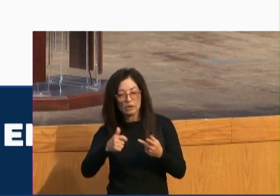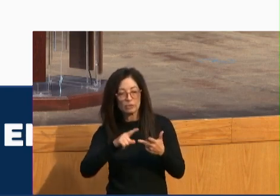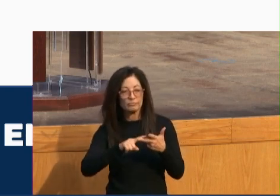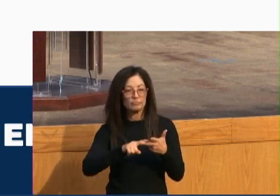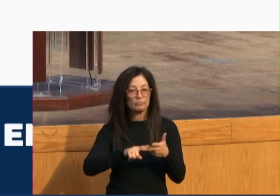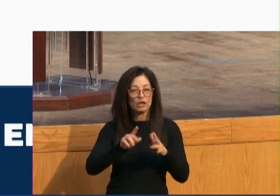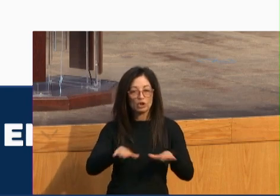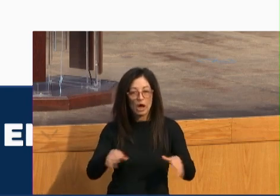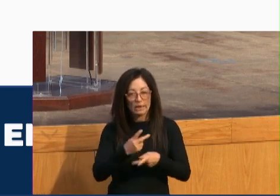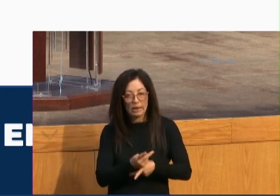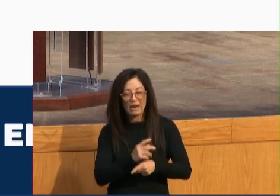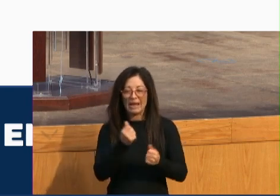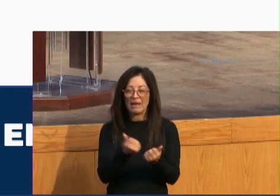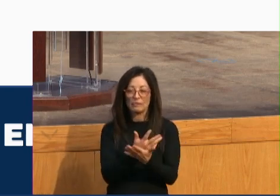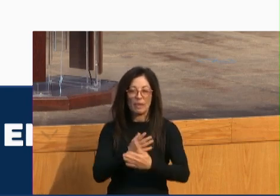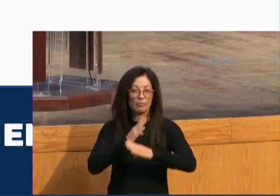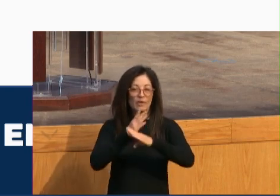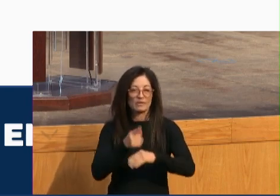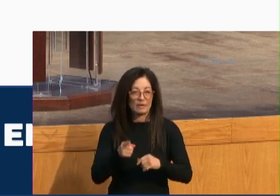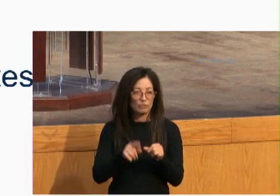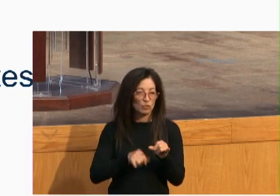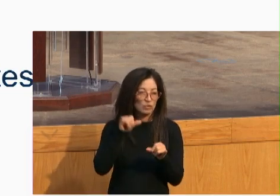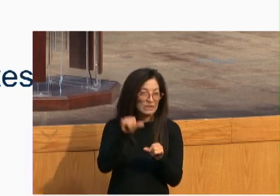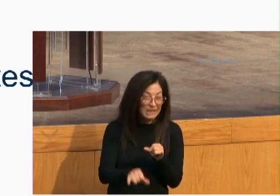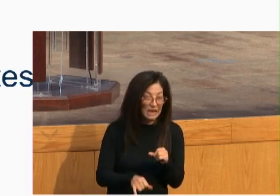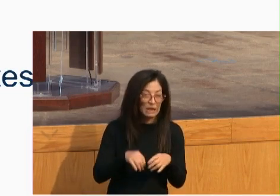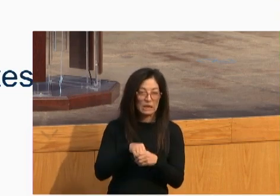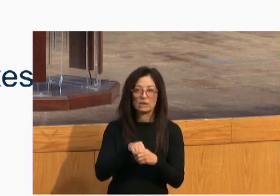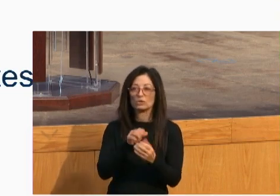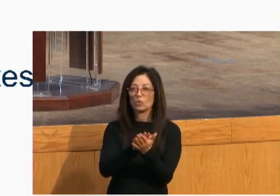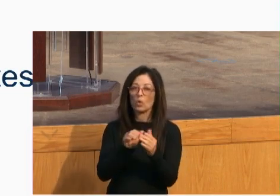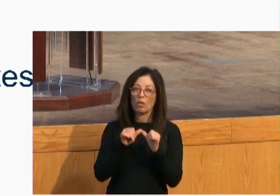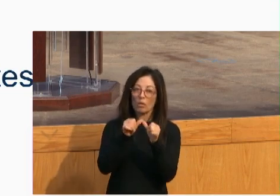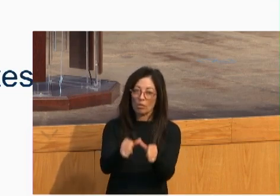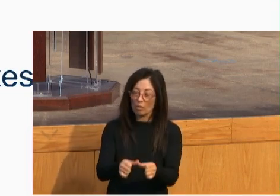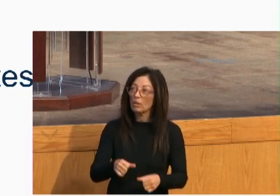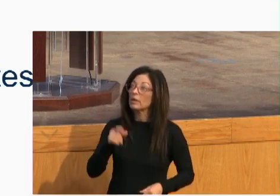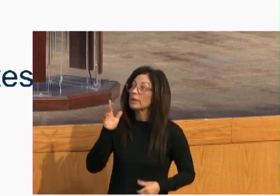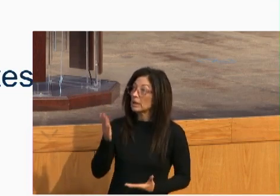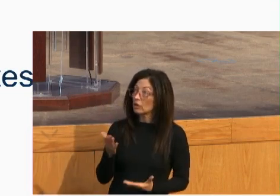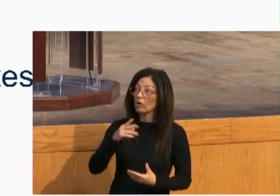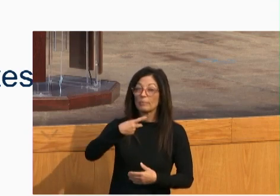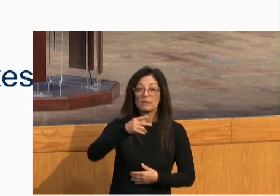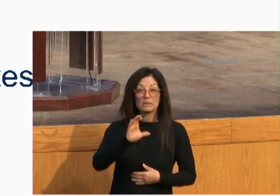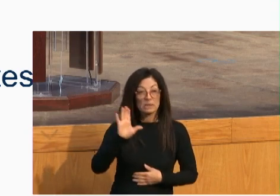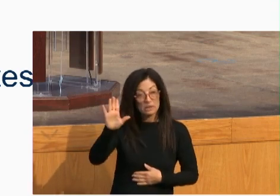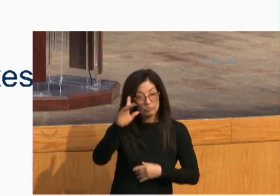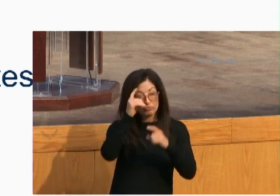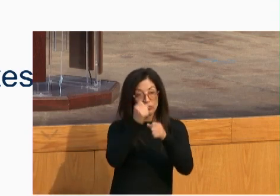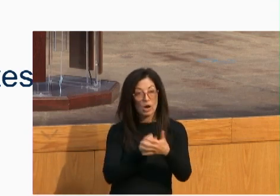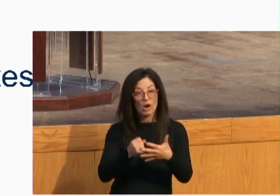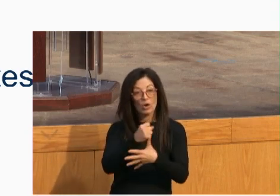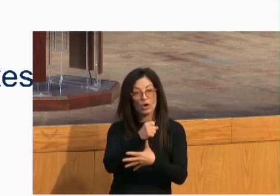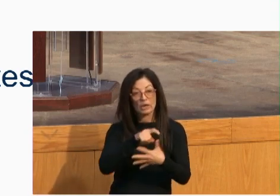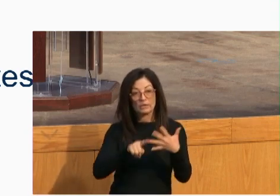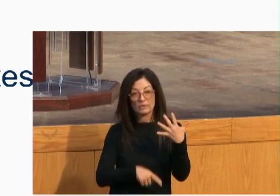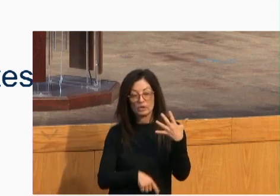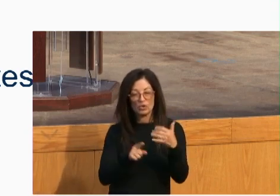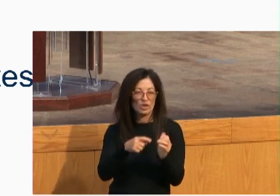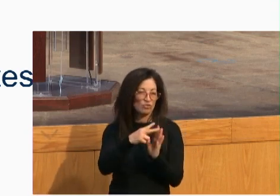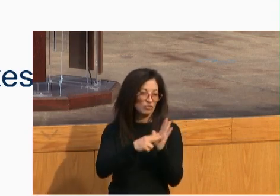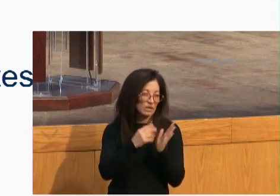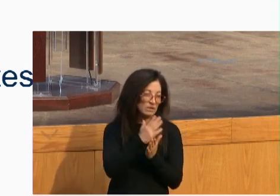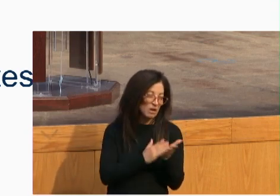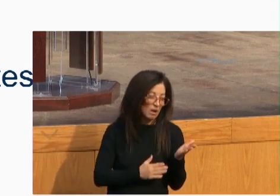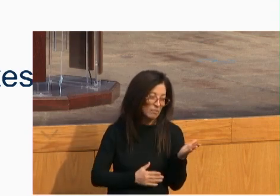that prevent them from staying in school. These are PC's priorities, and you can read, so I'm not